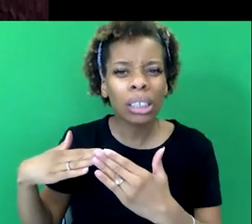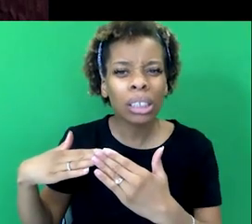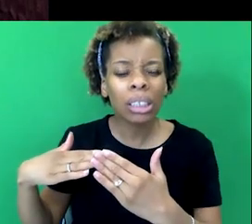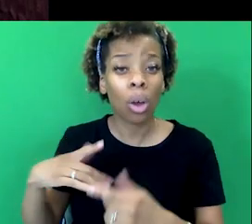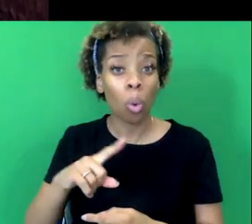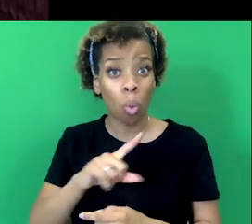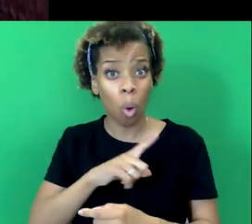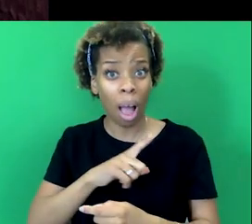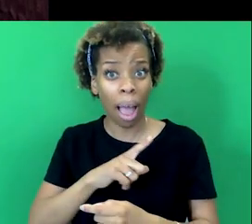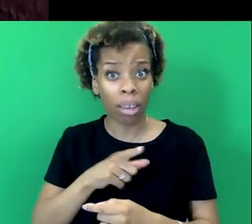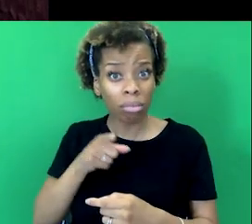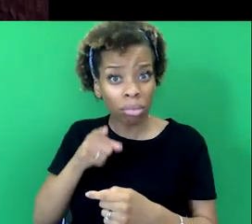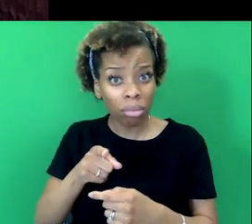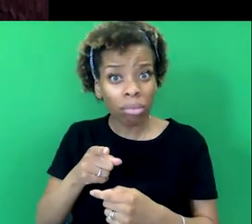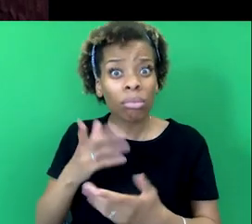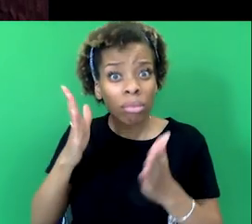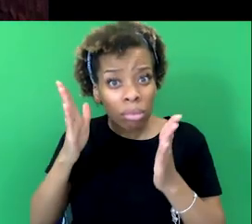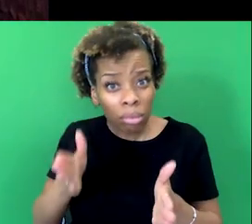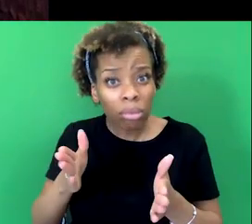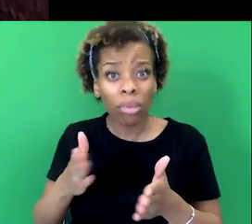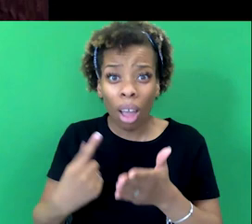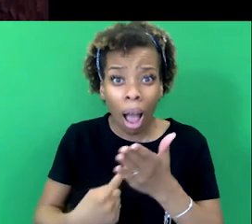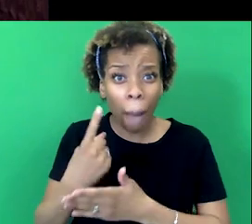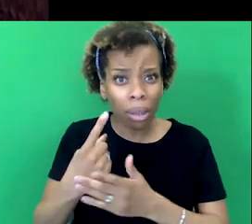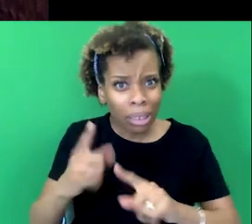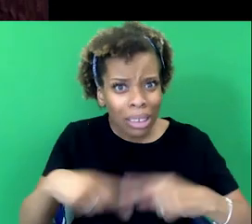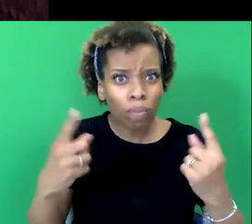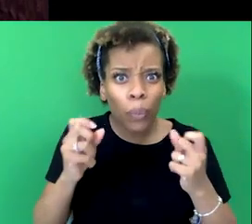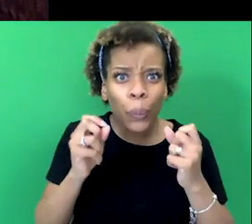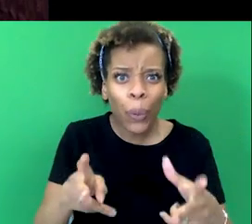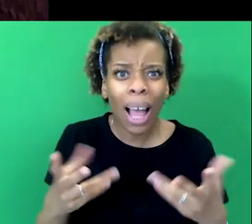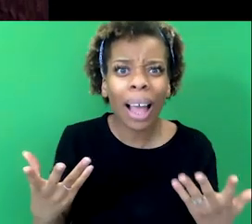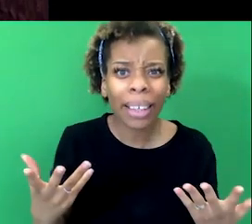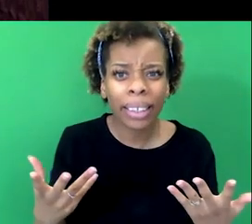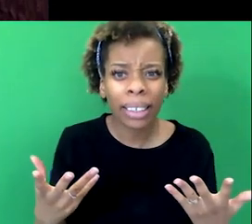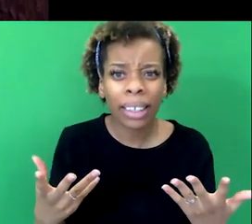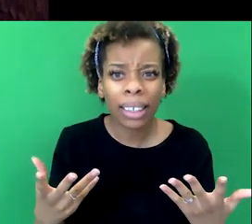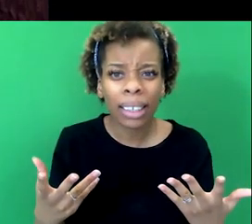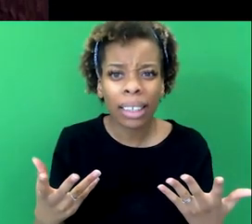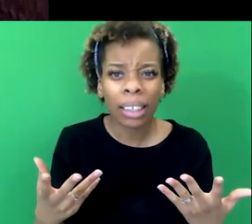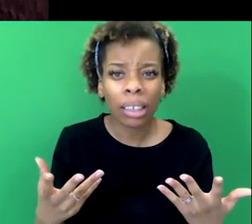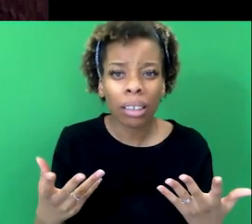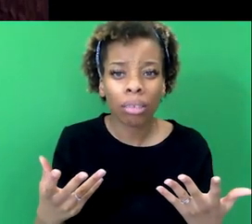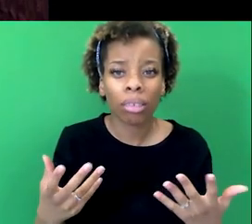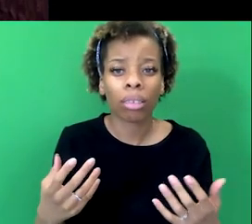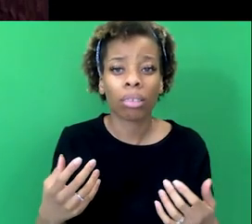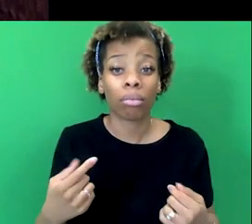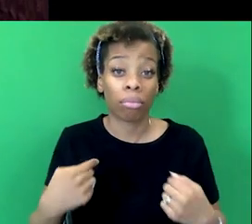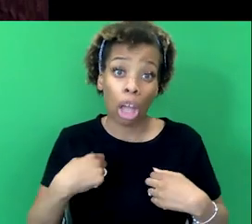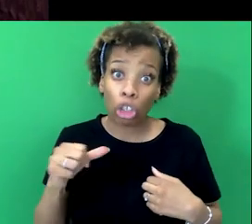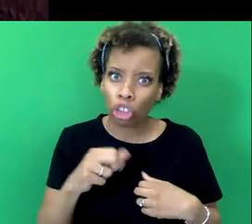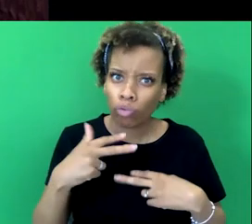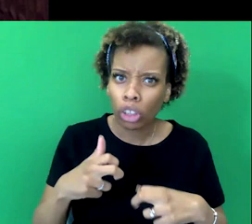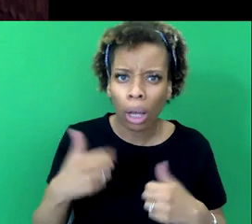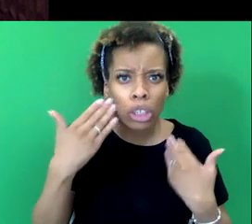dismiss the historical fact of it. Mm. And I don't know if the writer, I should research this, if the writer